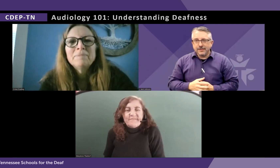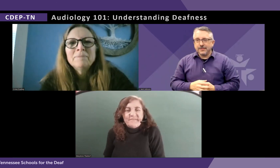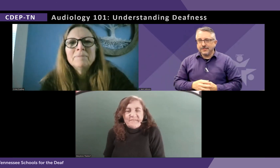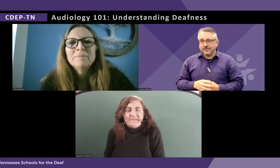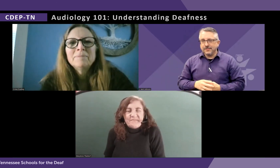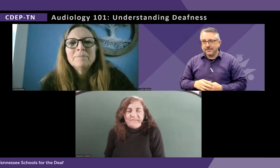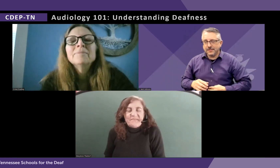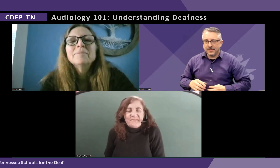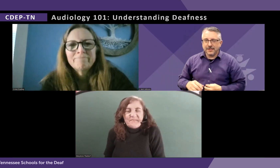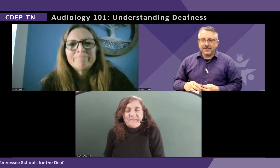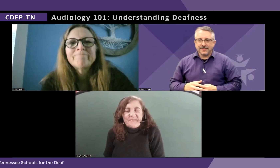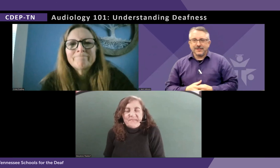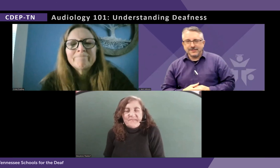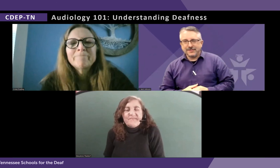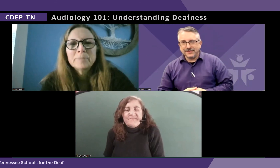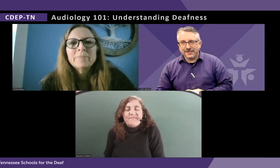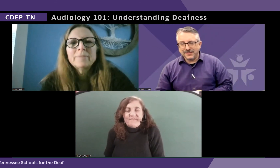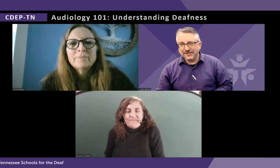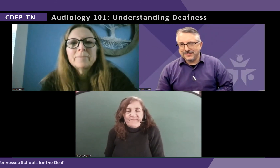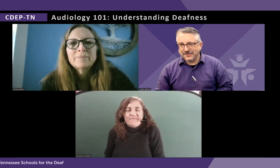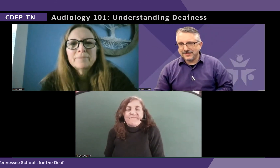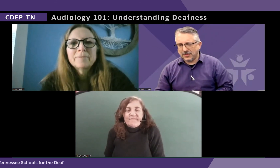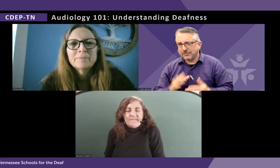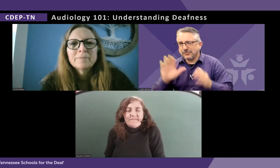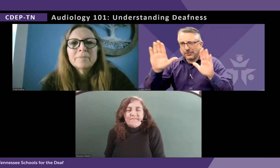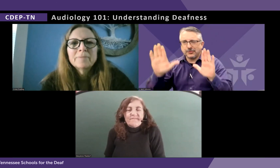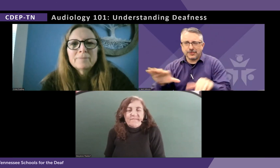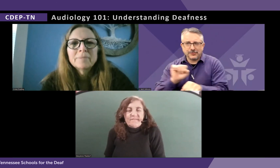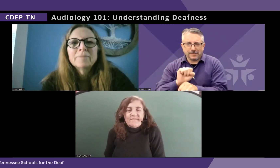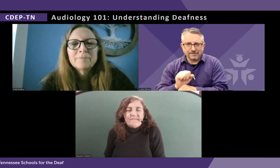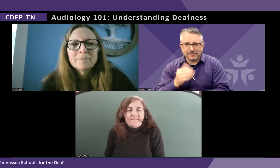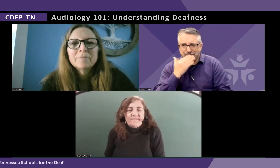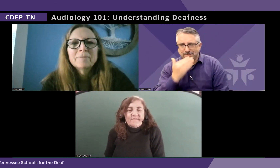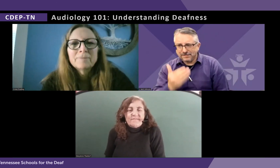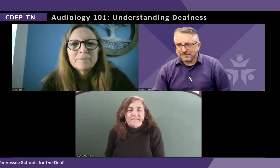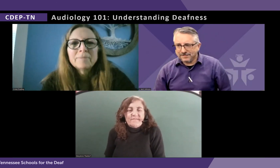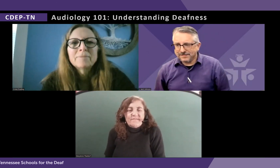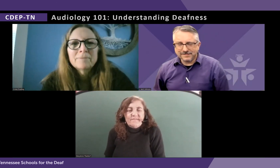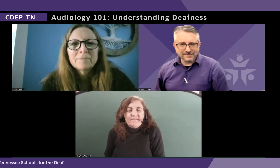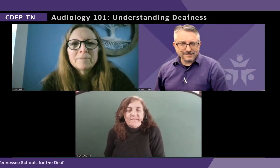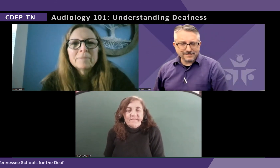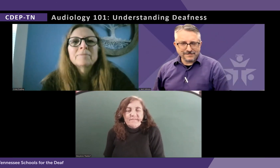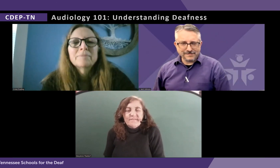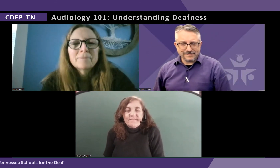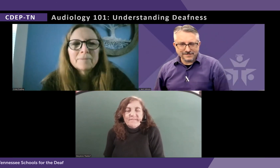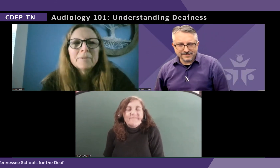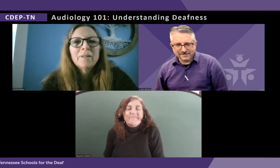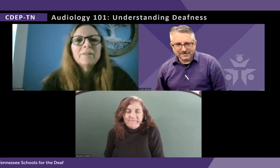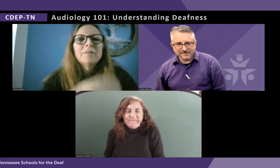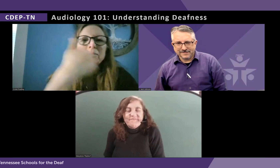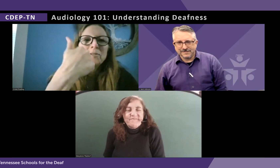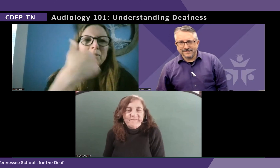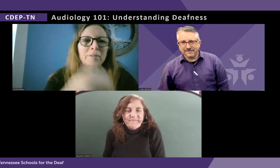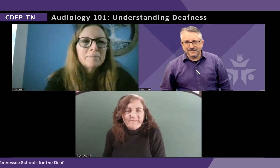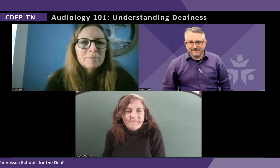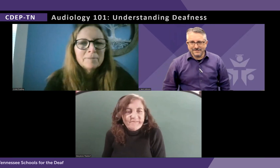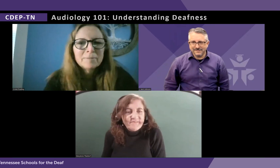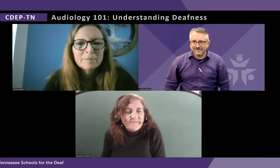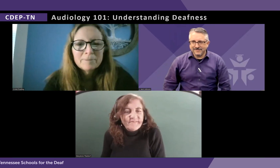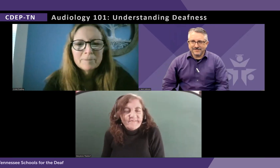I don't understand I can't comprehend the message sometimes. But great work. Thank you so much. Good